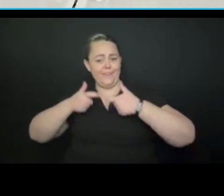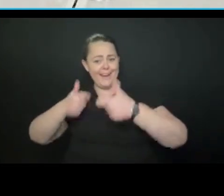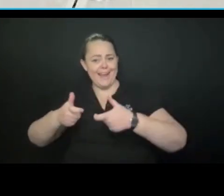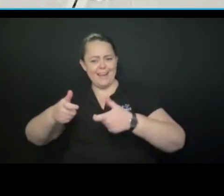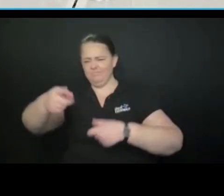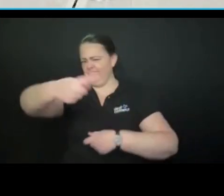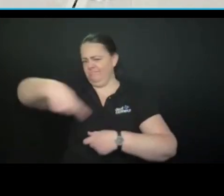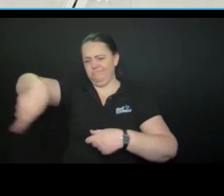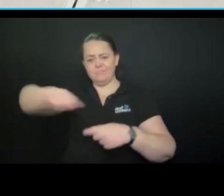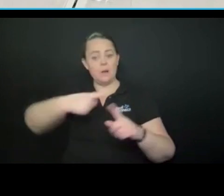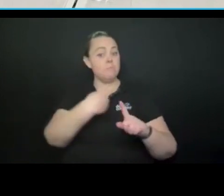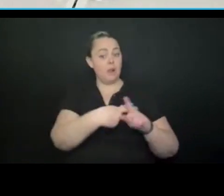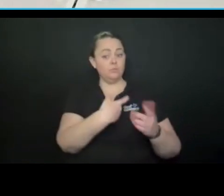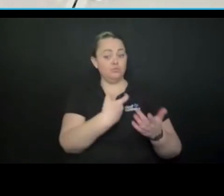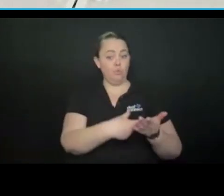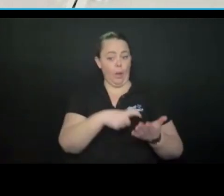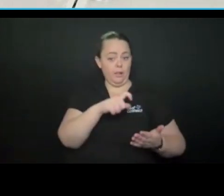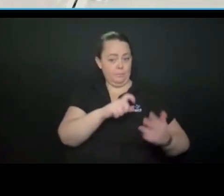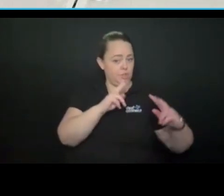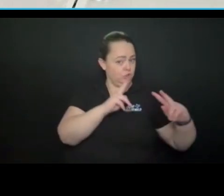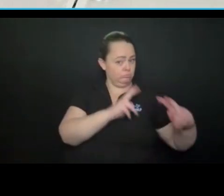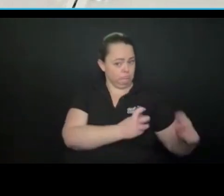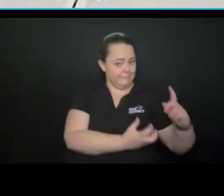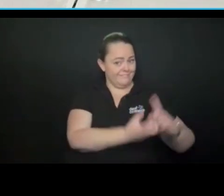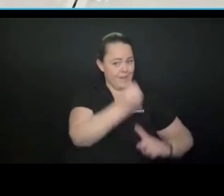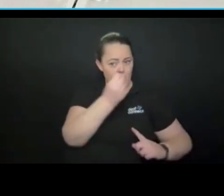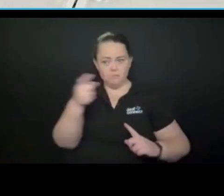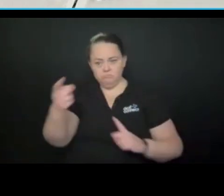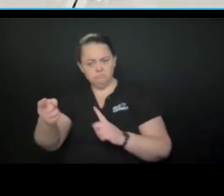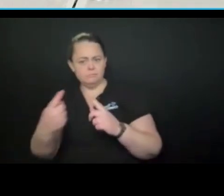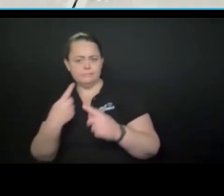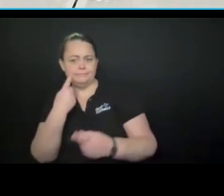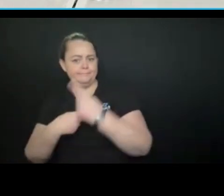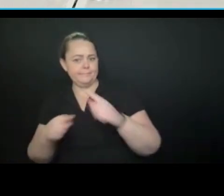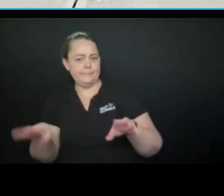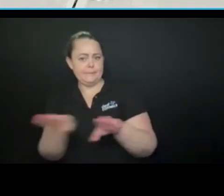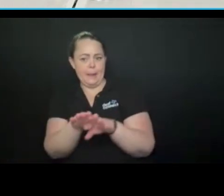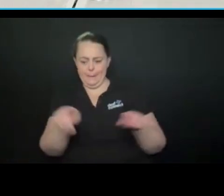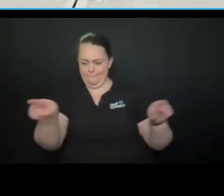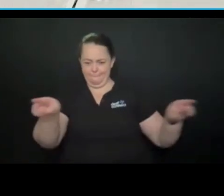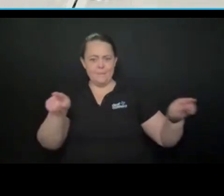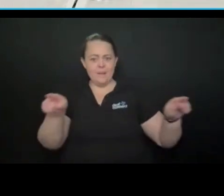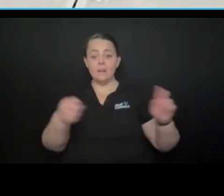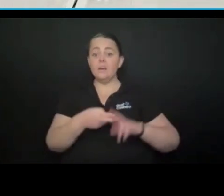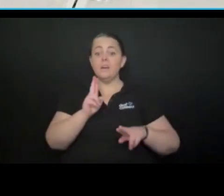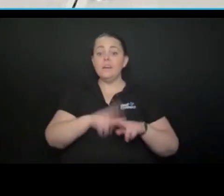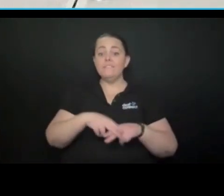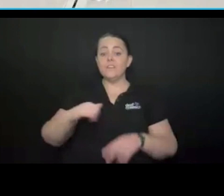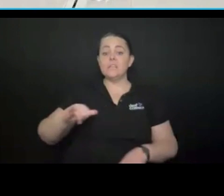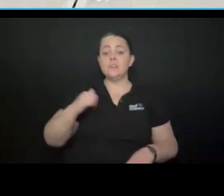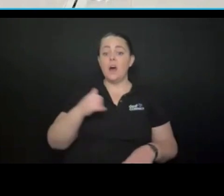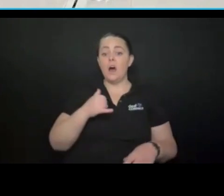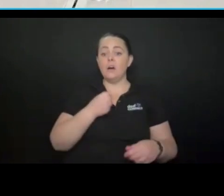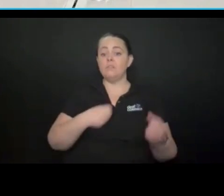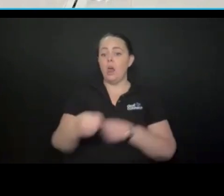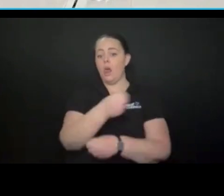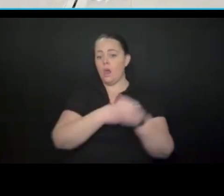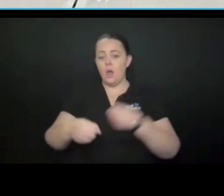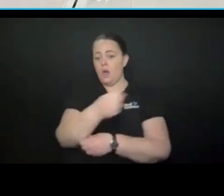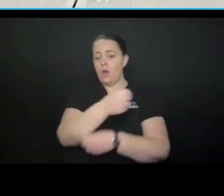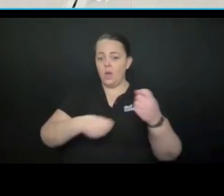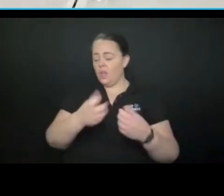and their representatives through consultation, the absolute importance of continuity in care to establish consistent and